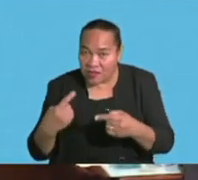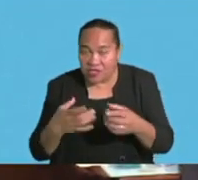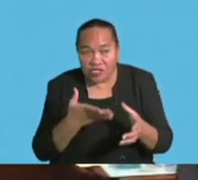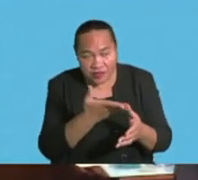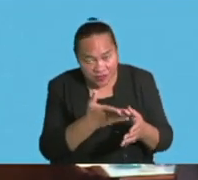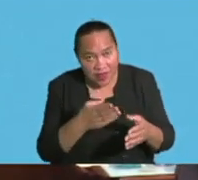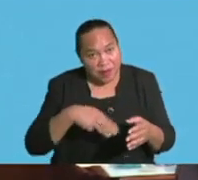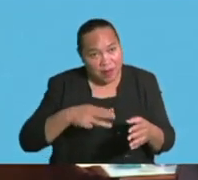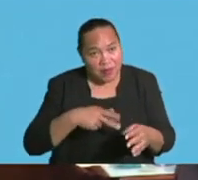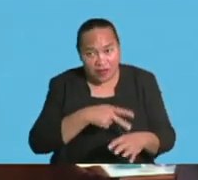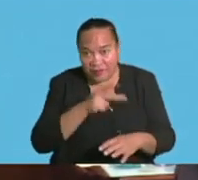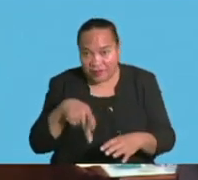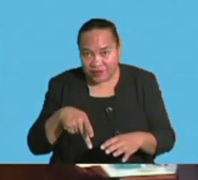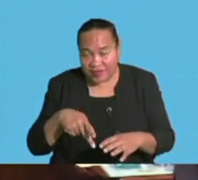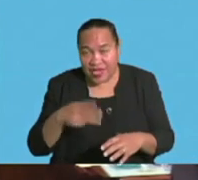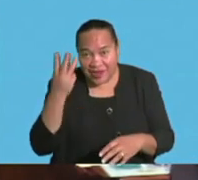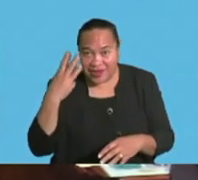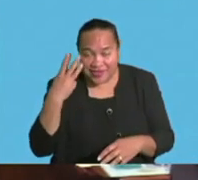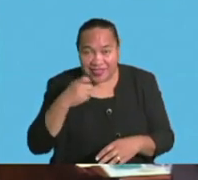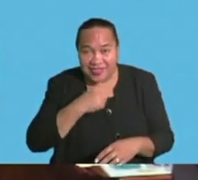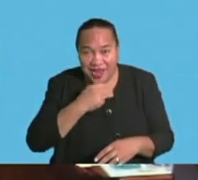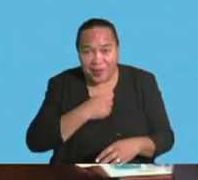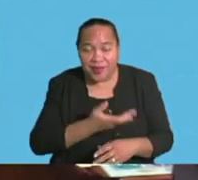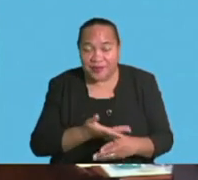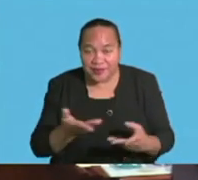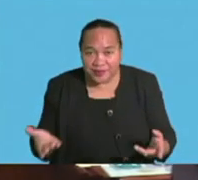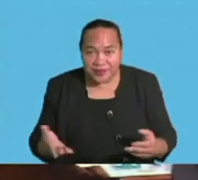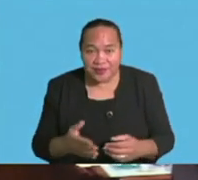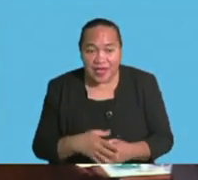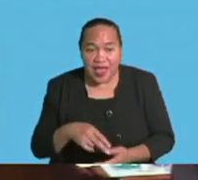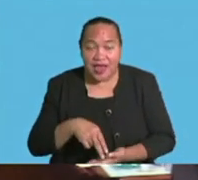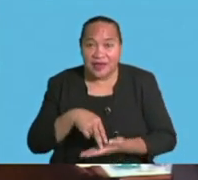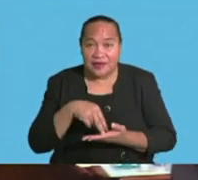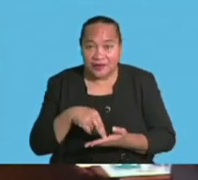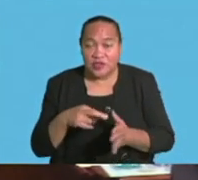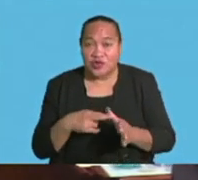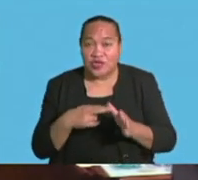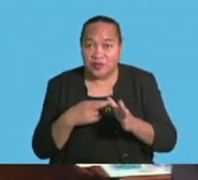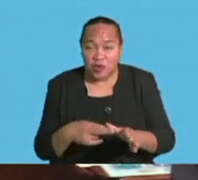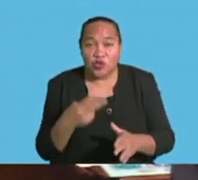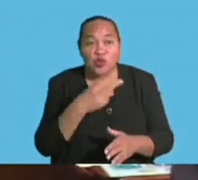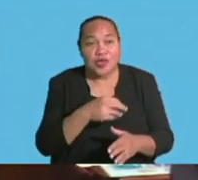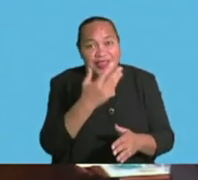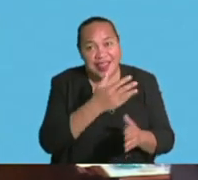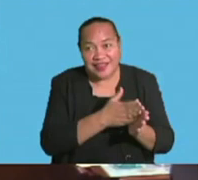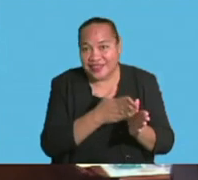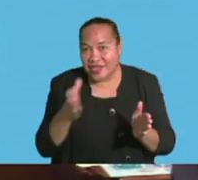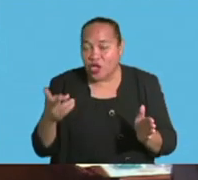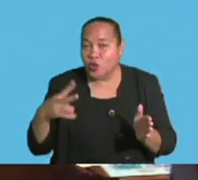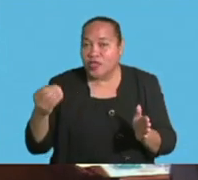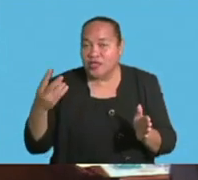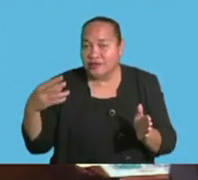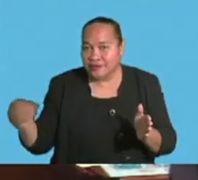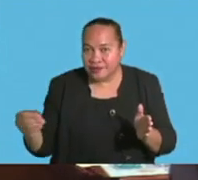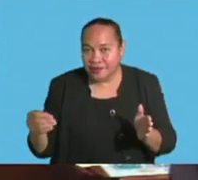House, distinguished guests, ladies and gentlemen. I rise to respond to the 2019-20 budget address that